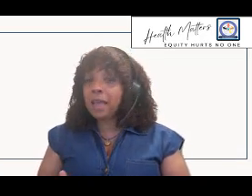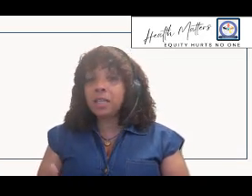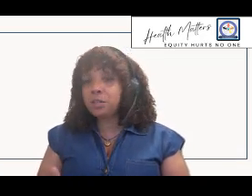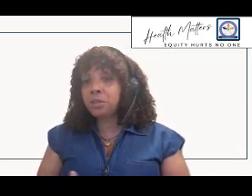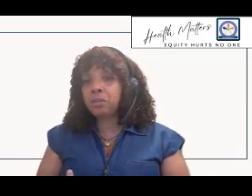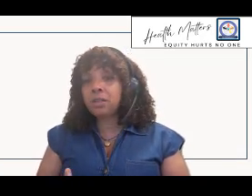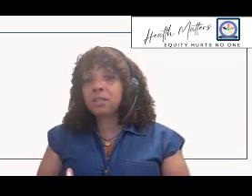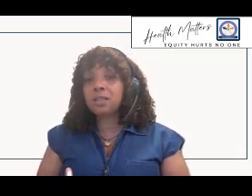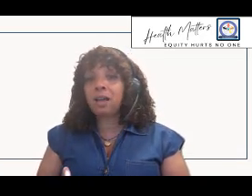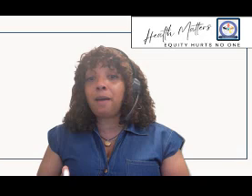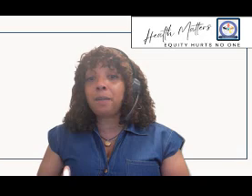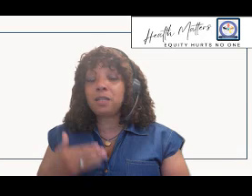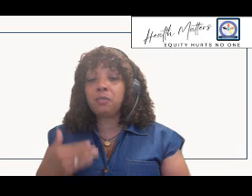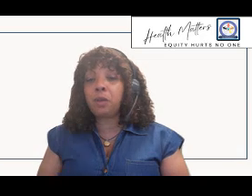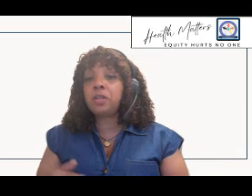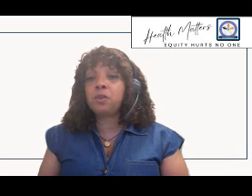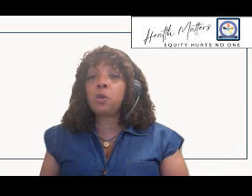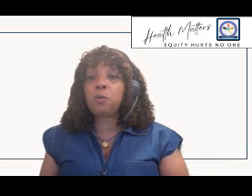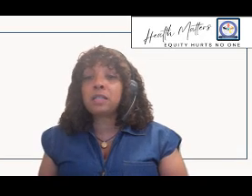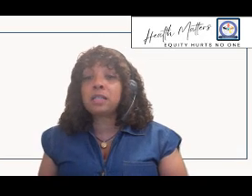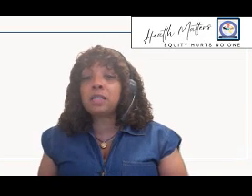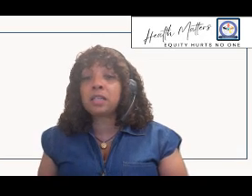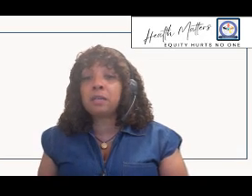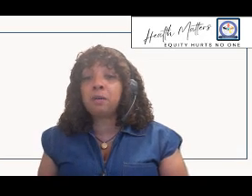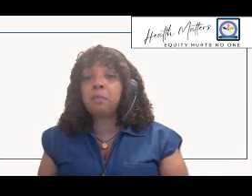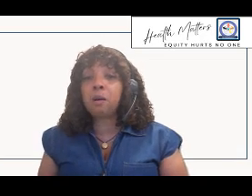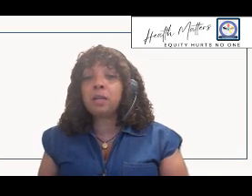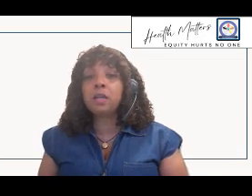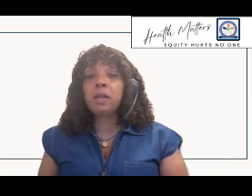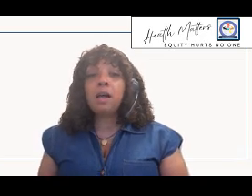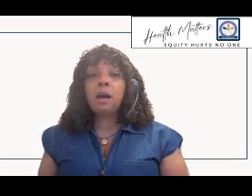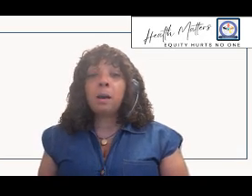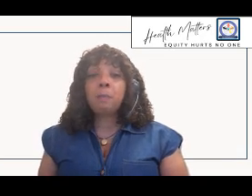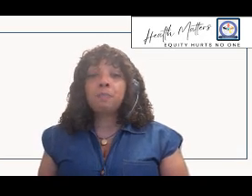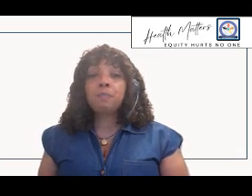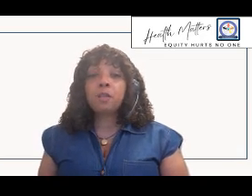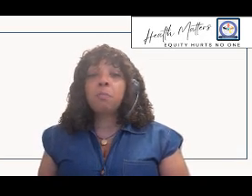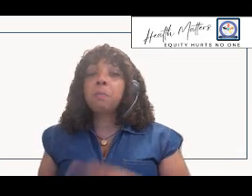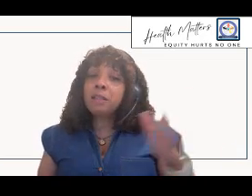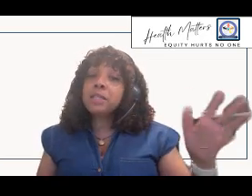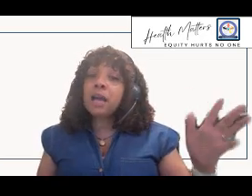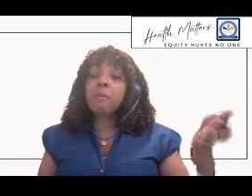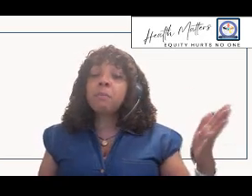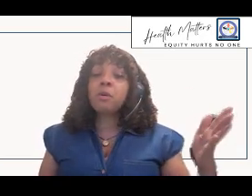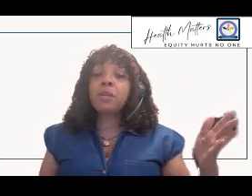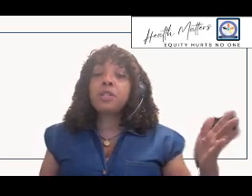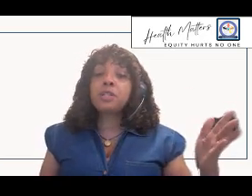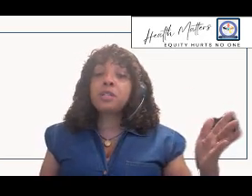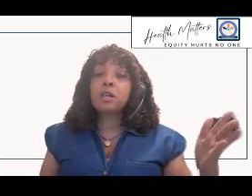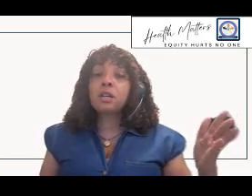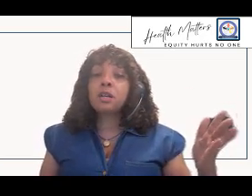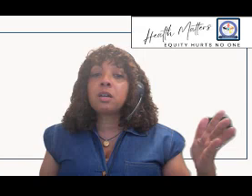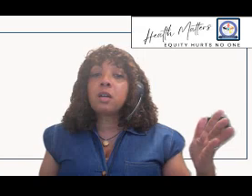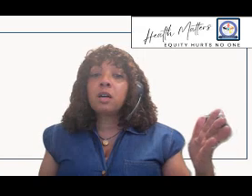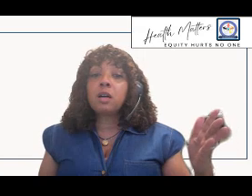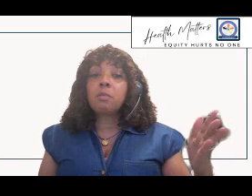actually paid to do this. It is a very difficult process to keep up on. But by the time a bill